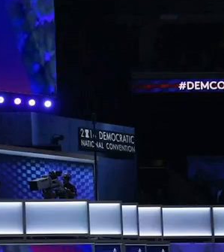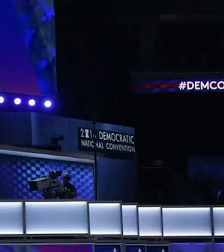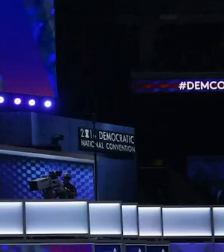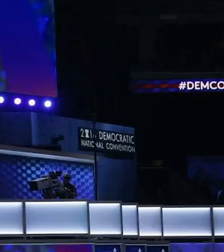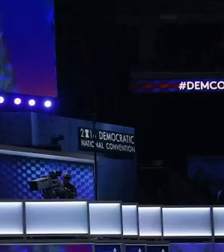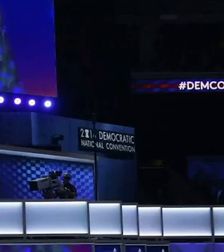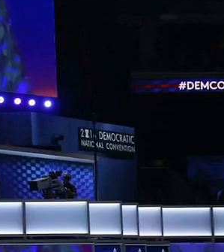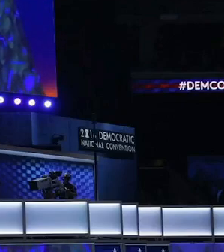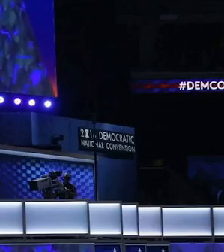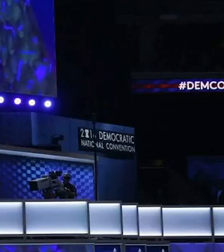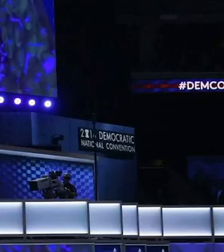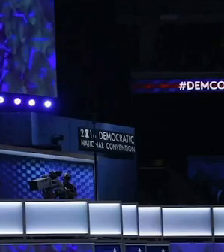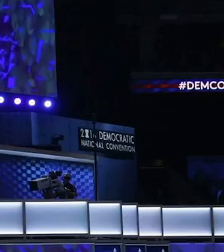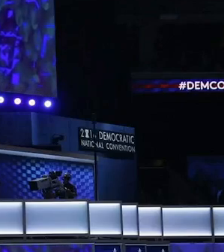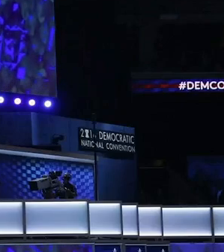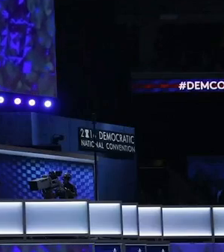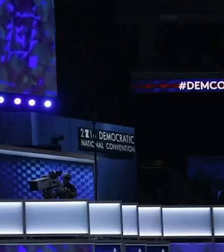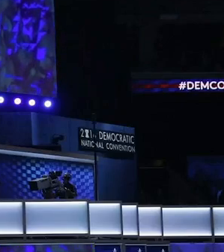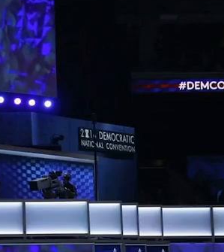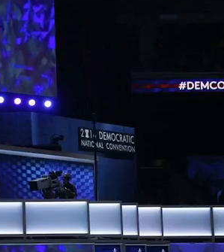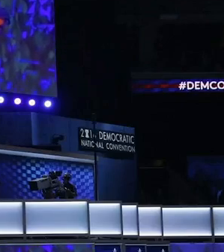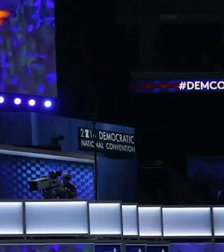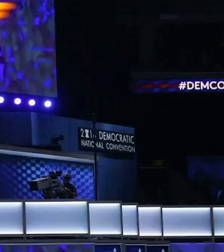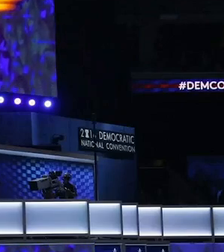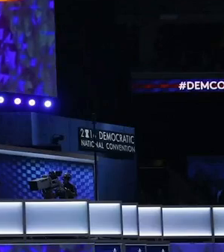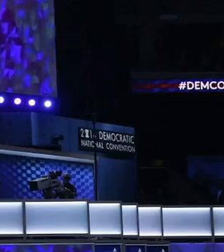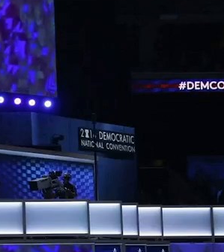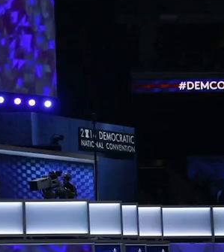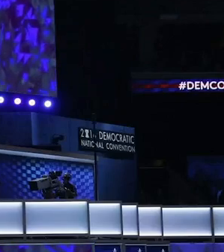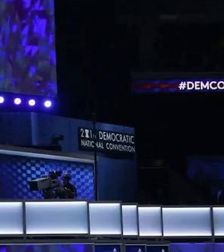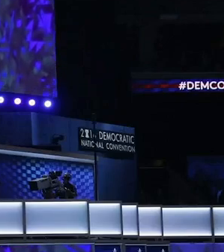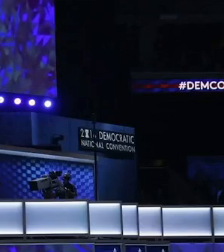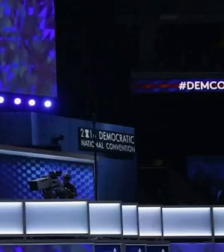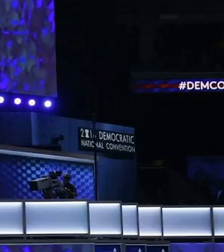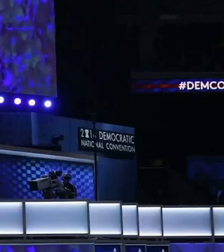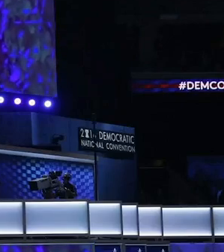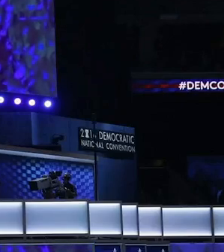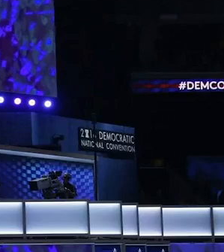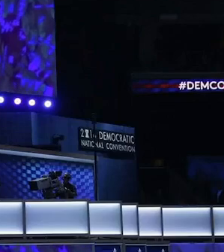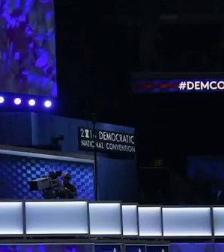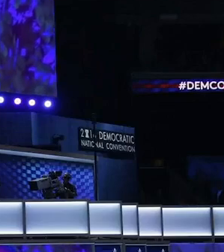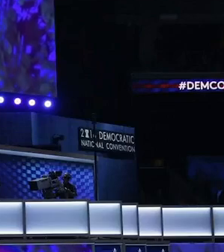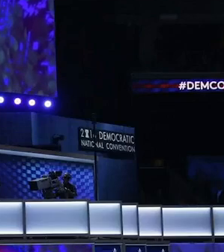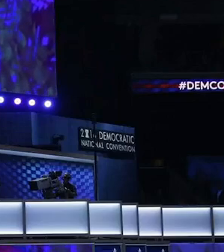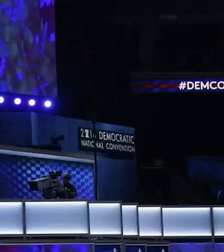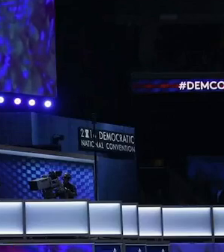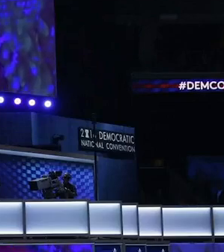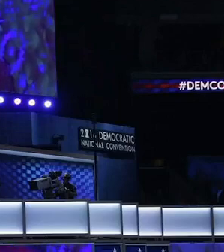We'll be right back.